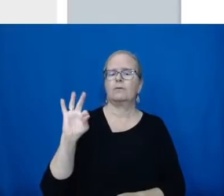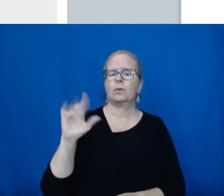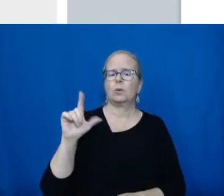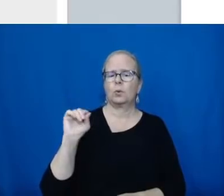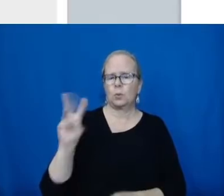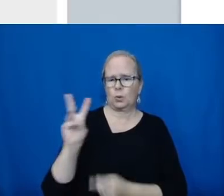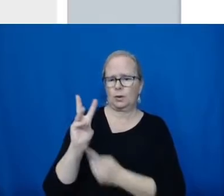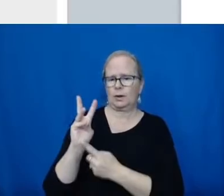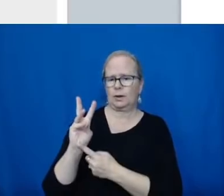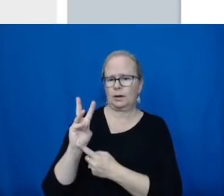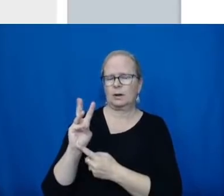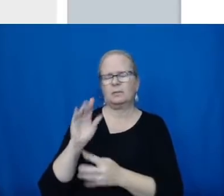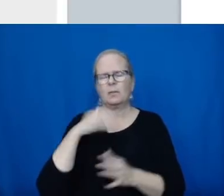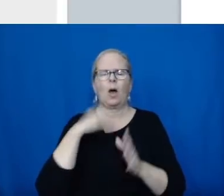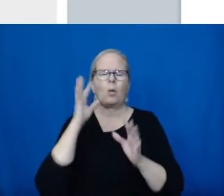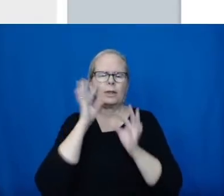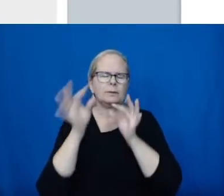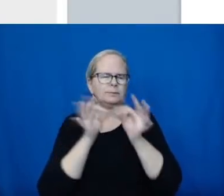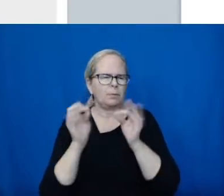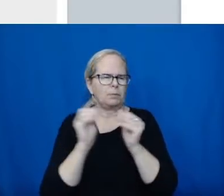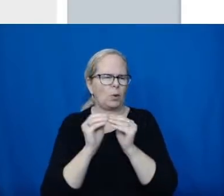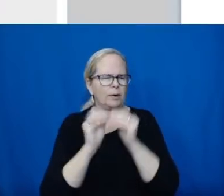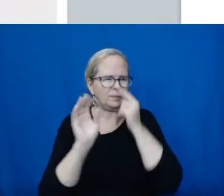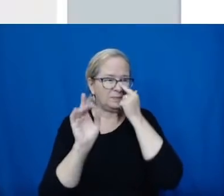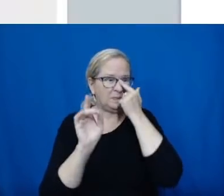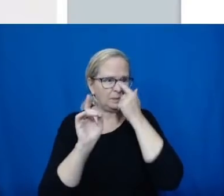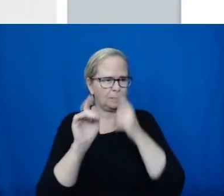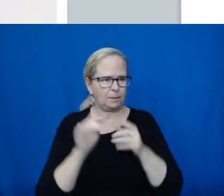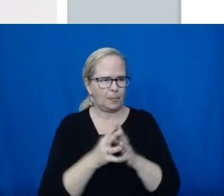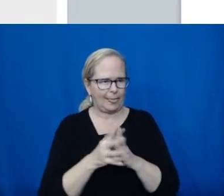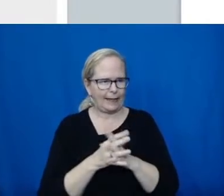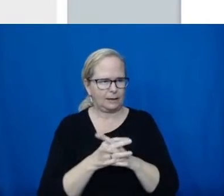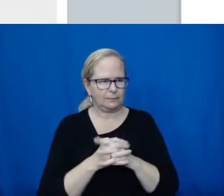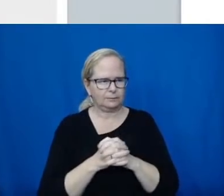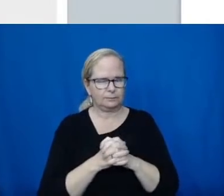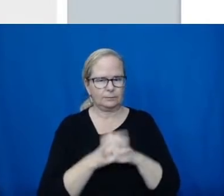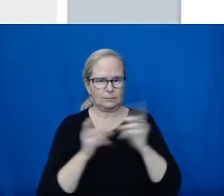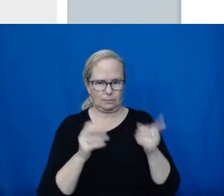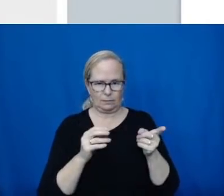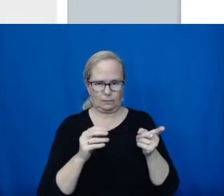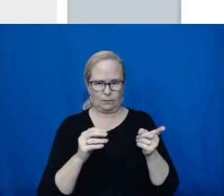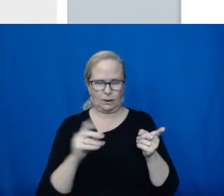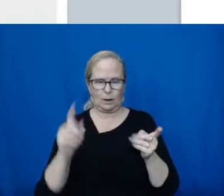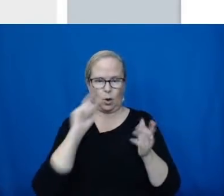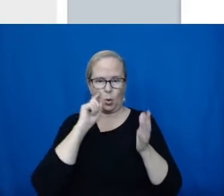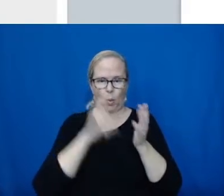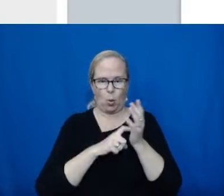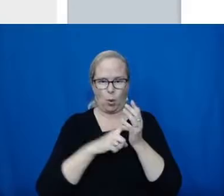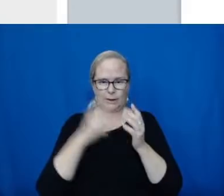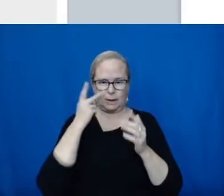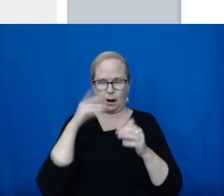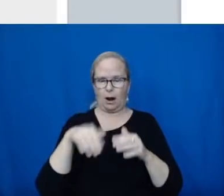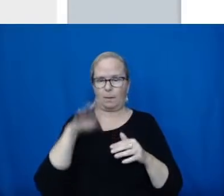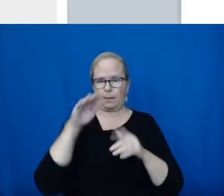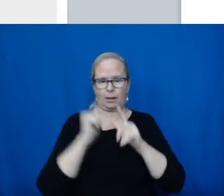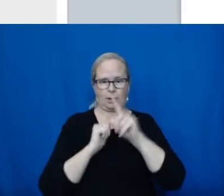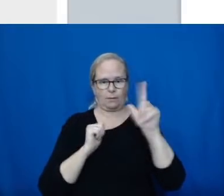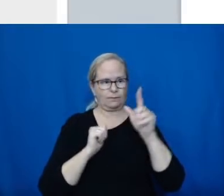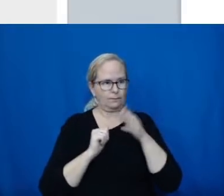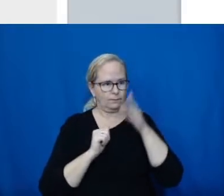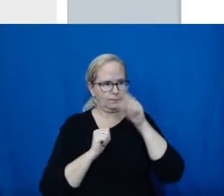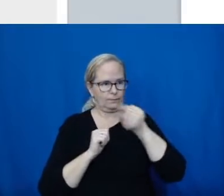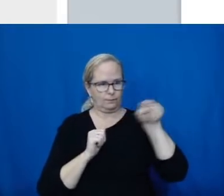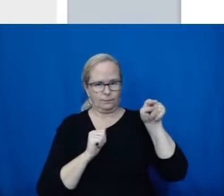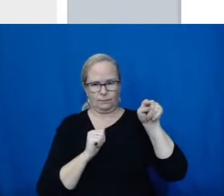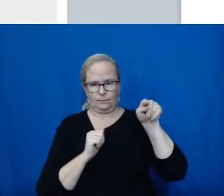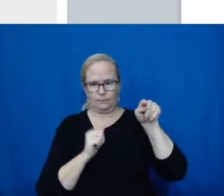thing that you see in the upper left. It looks kind of like those of you that use a CPAP machine, it's very much like a CPAP hose that then has little pillows that come into your